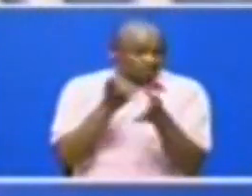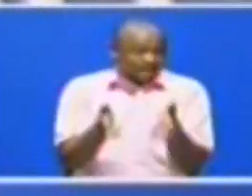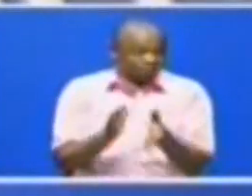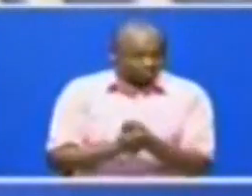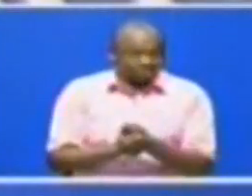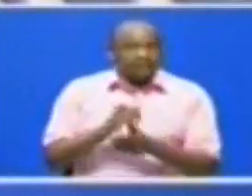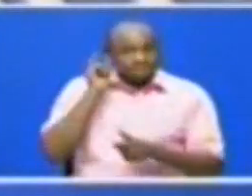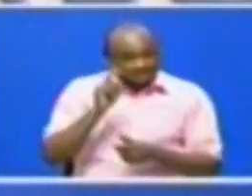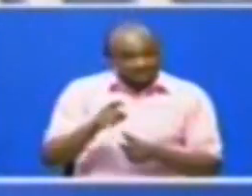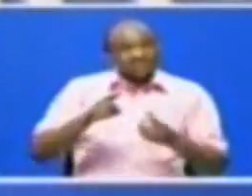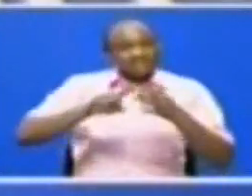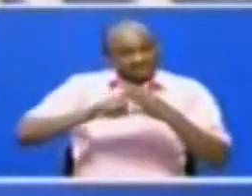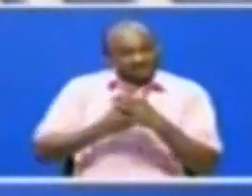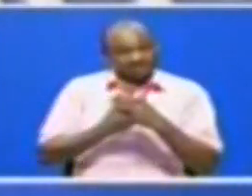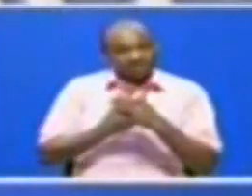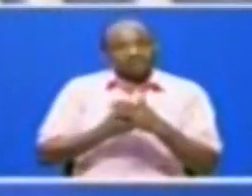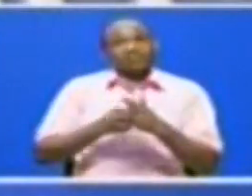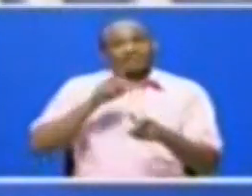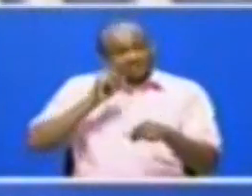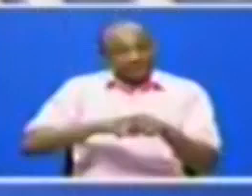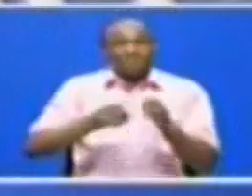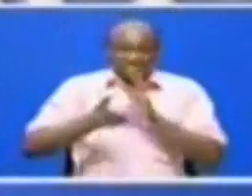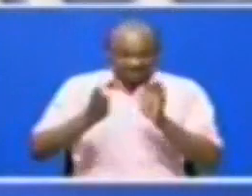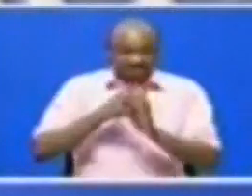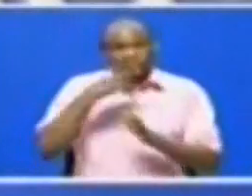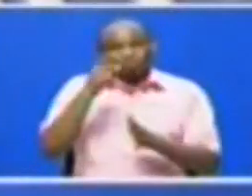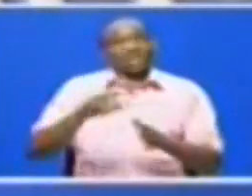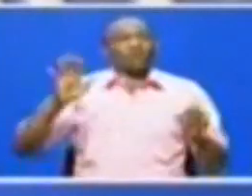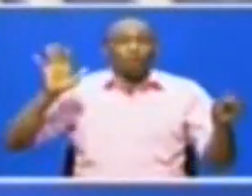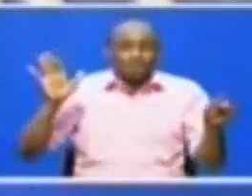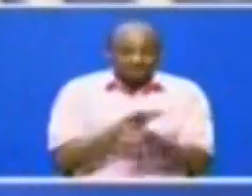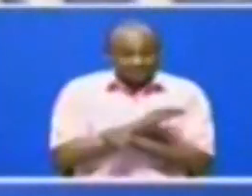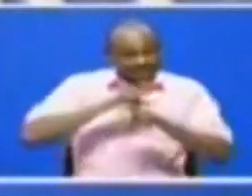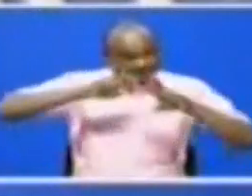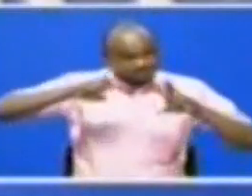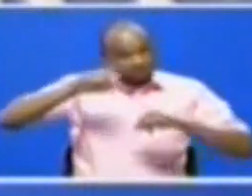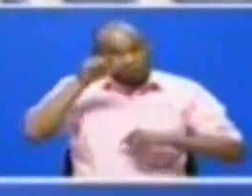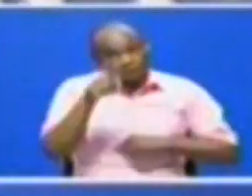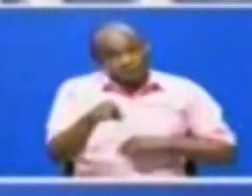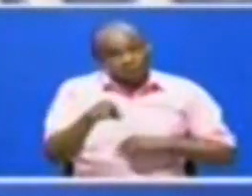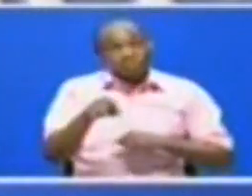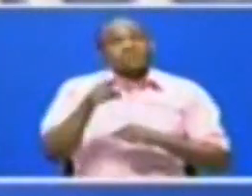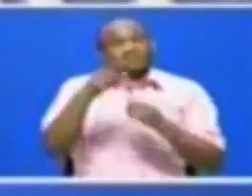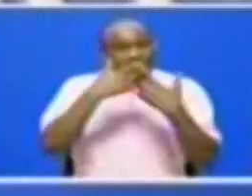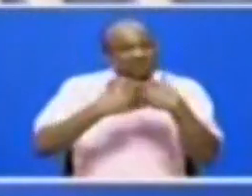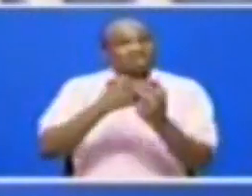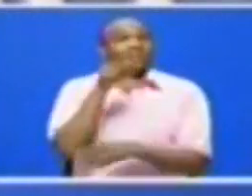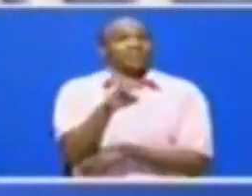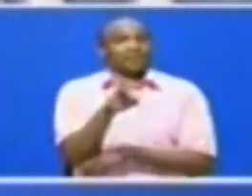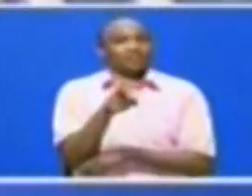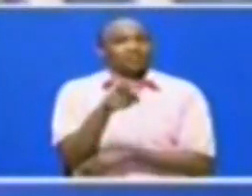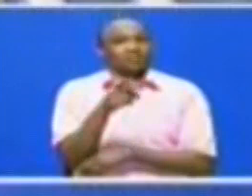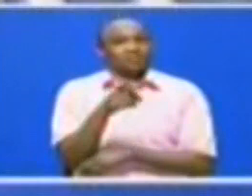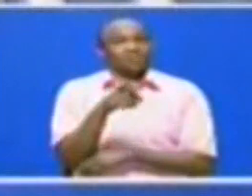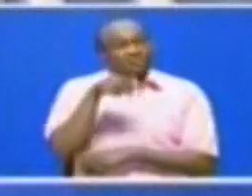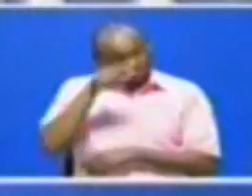is to initiate litigation as soon as possible for a complete examination of the KIMS machine. And this